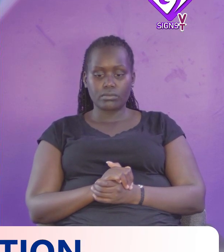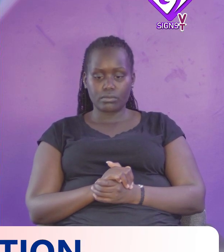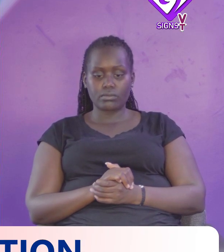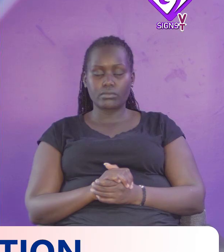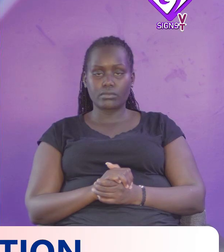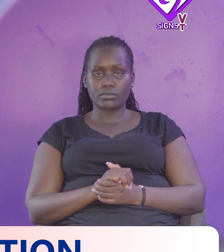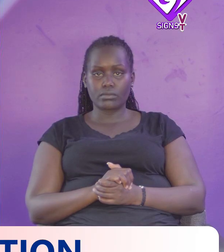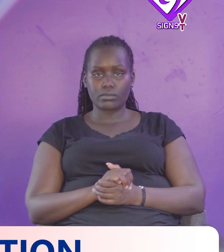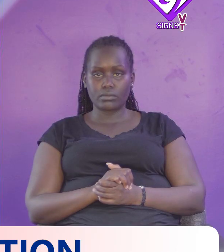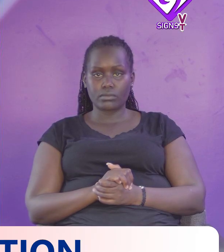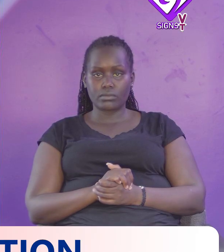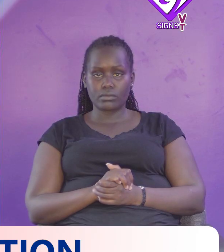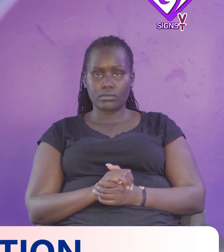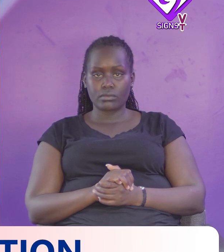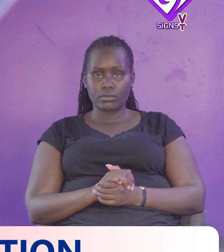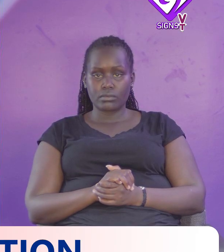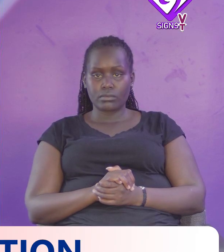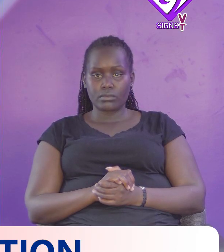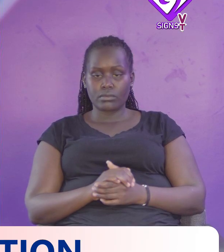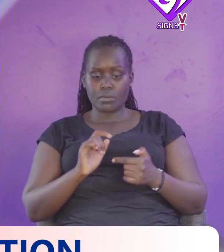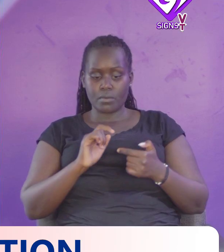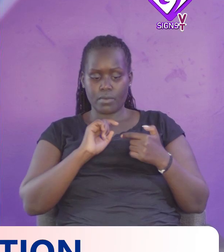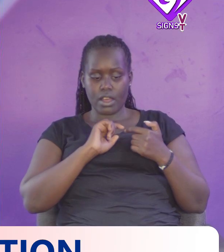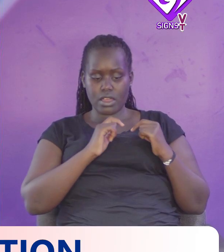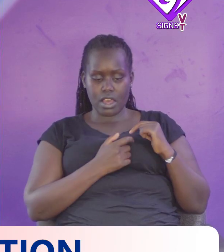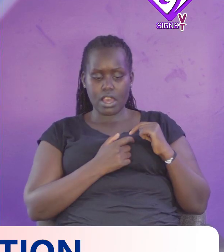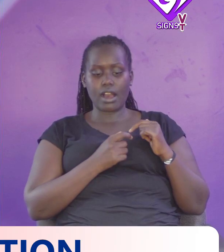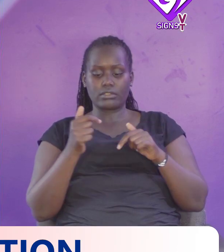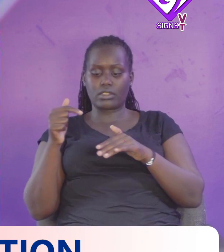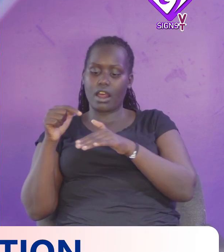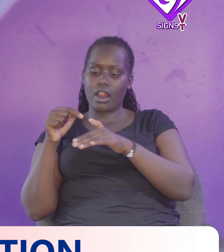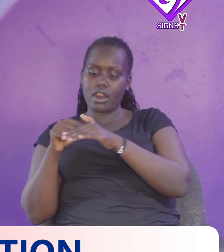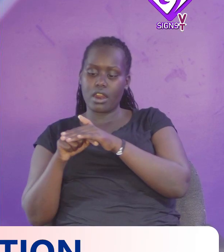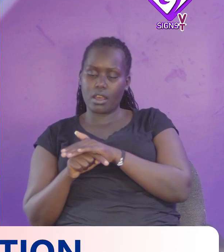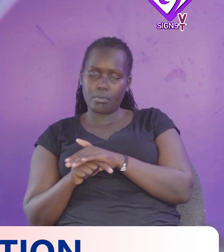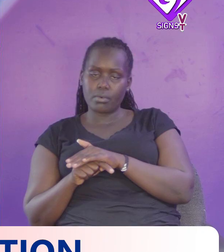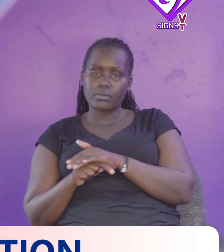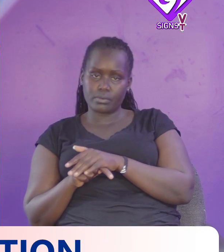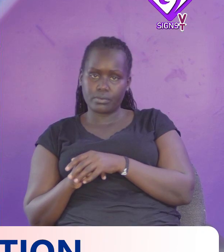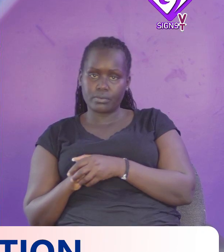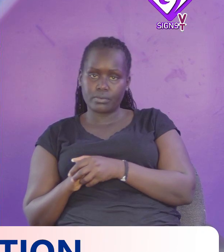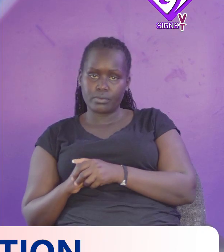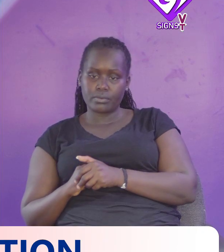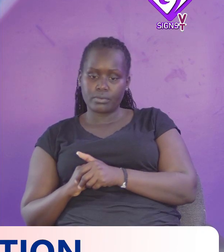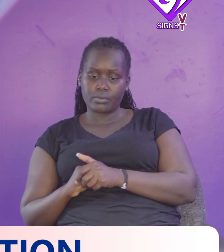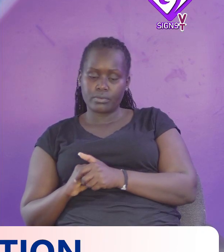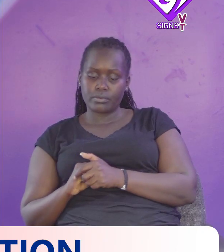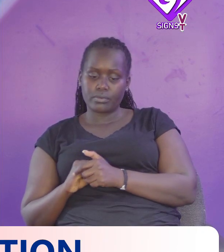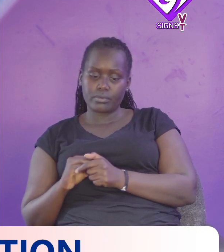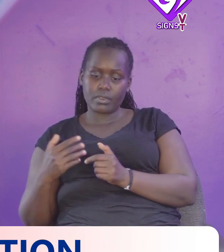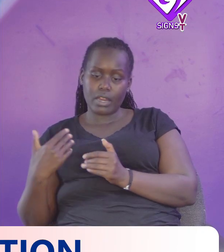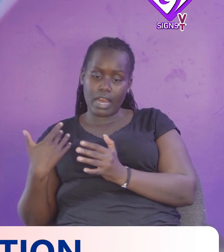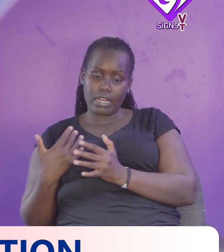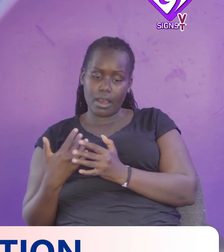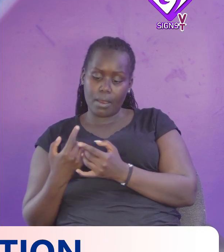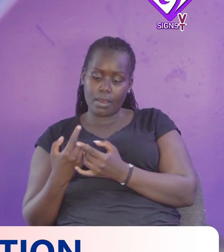cut, they hurt you to core. Yes. And you even don't know how to deal with it. I tell you. That